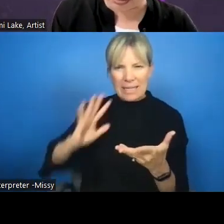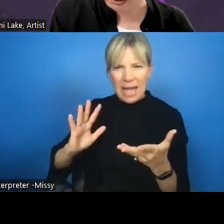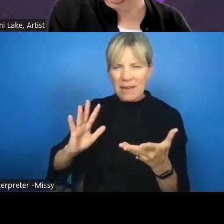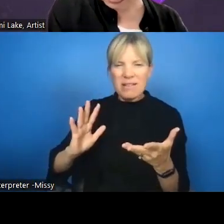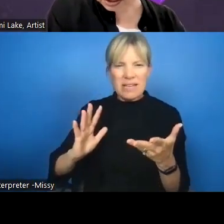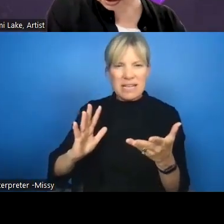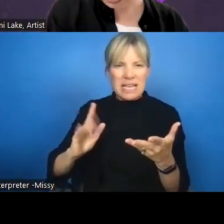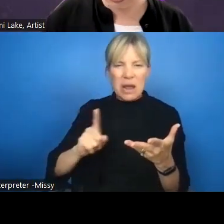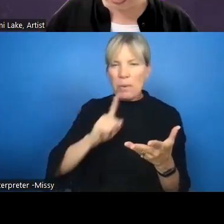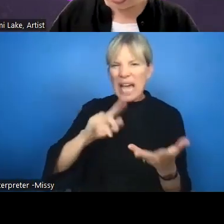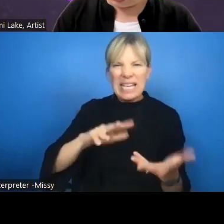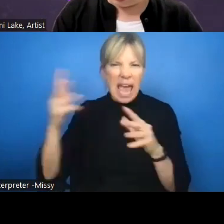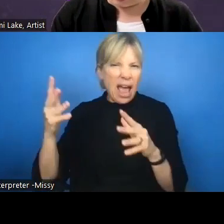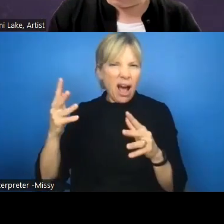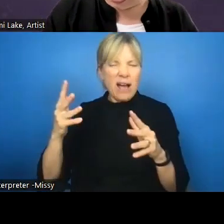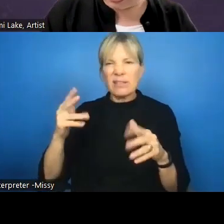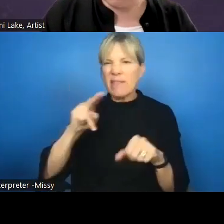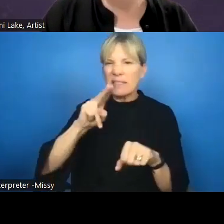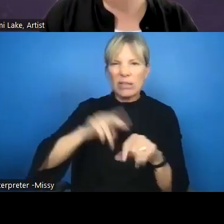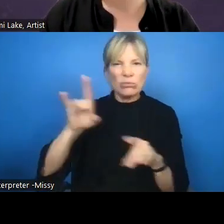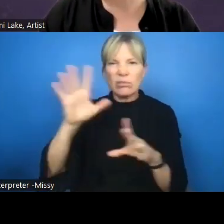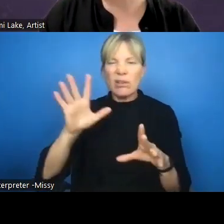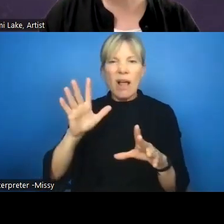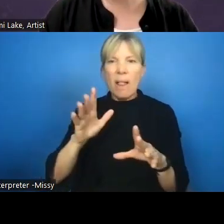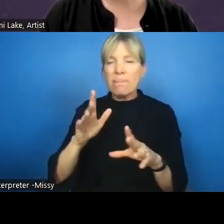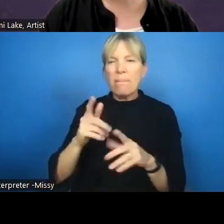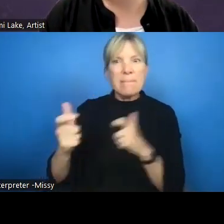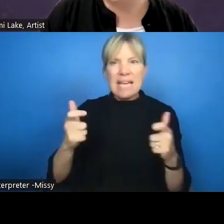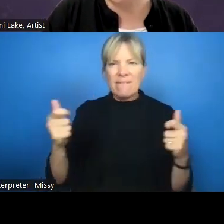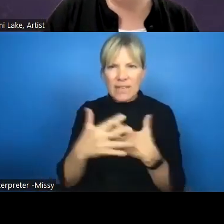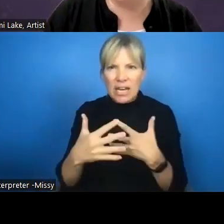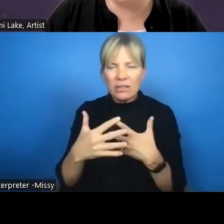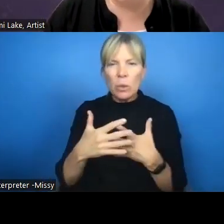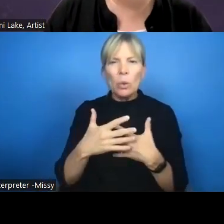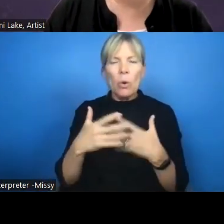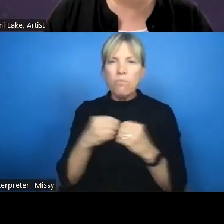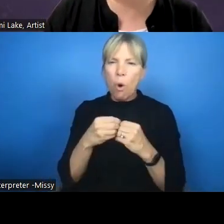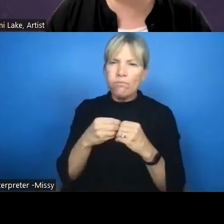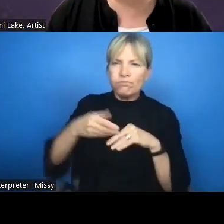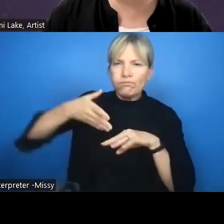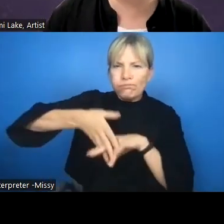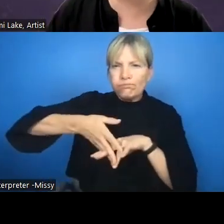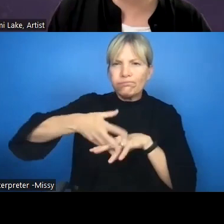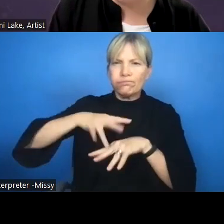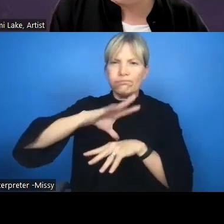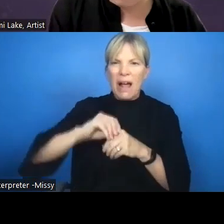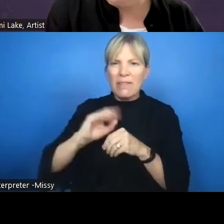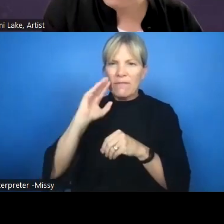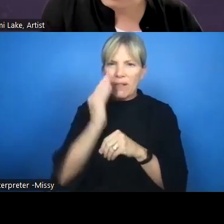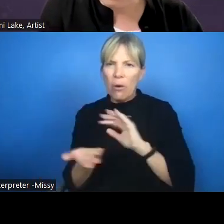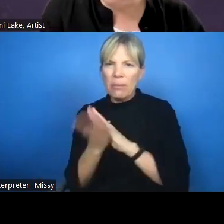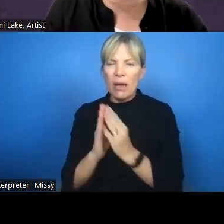and natural disasters. The bigger their fears, the more immersive than this Hosoge flower